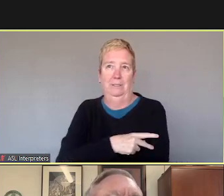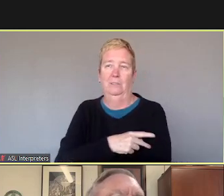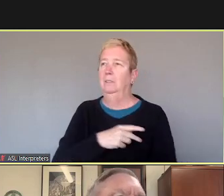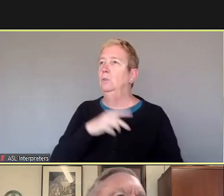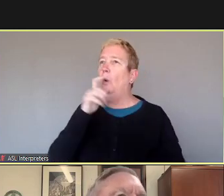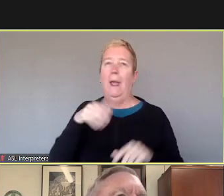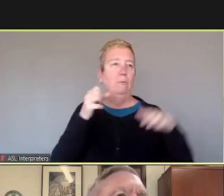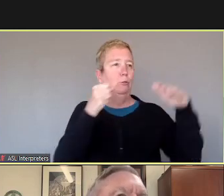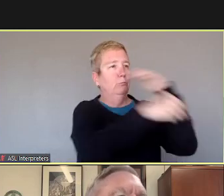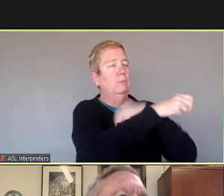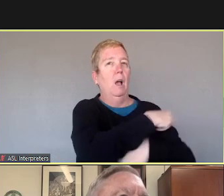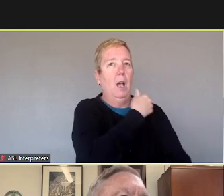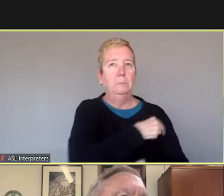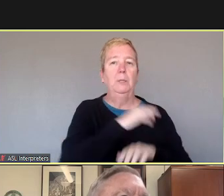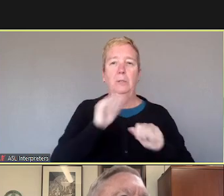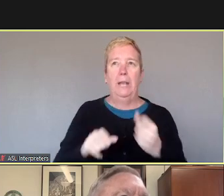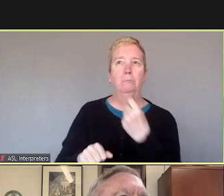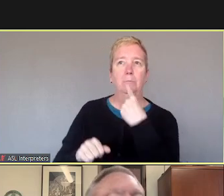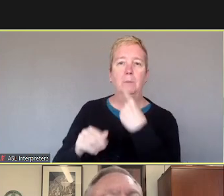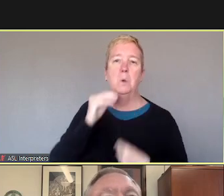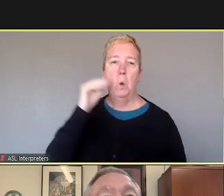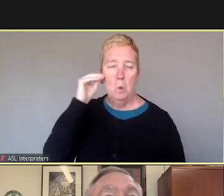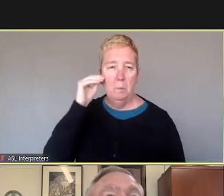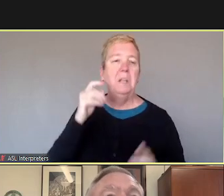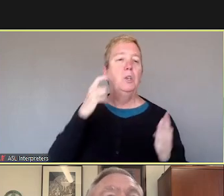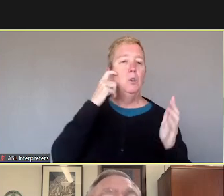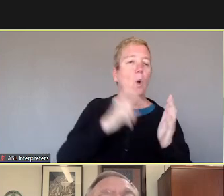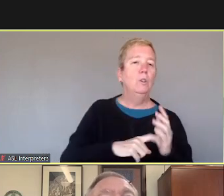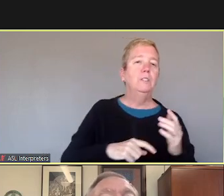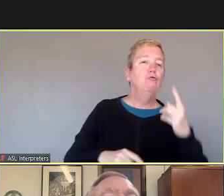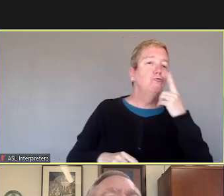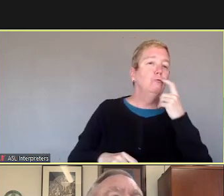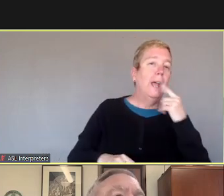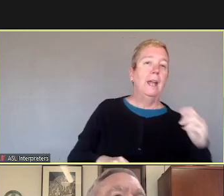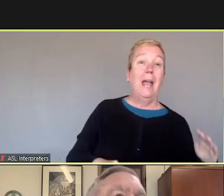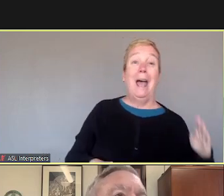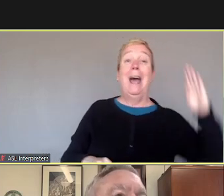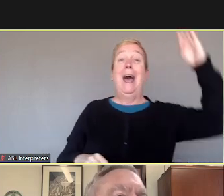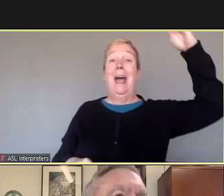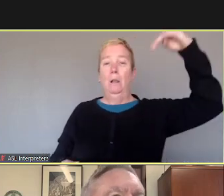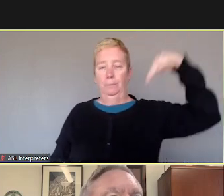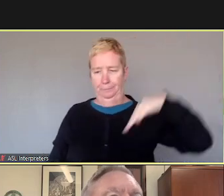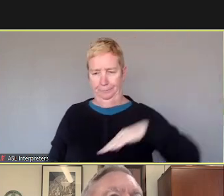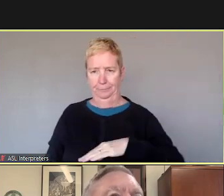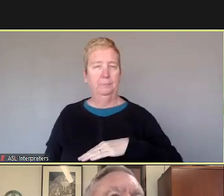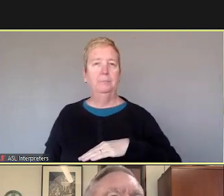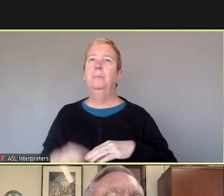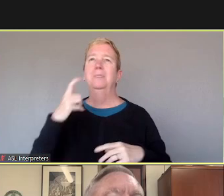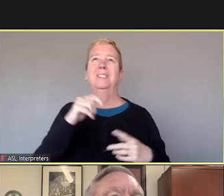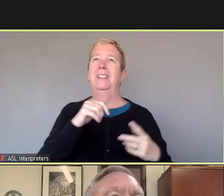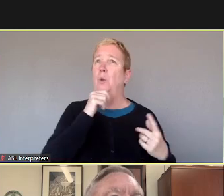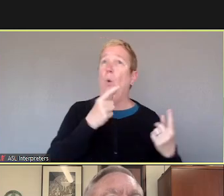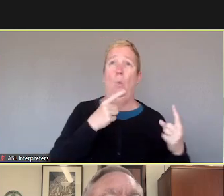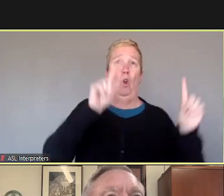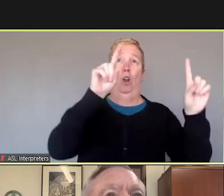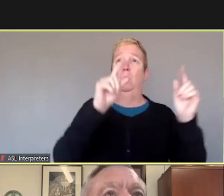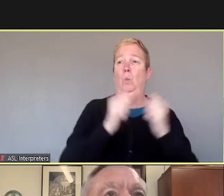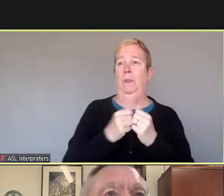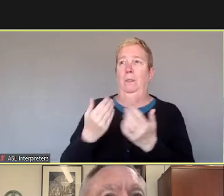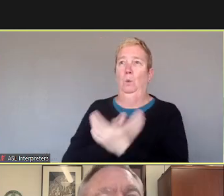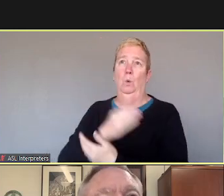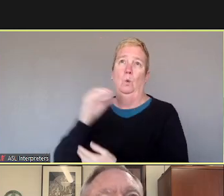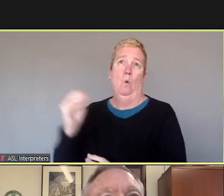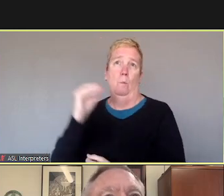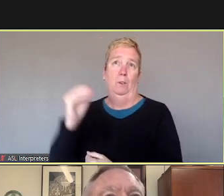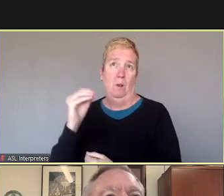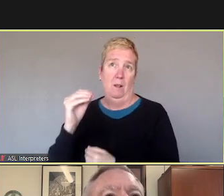You'll see some of the early colors like red and purple have gone because they're no longer effective against COVID variants. But I'm very